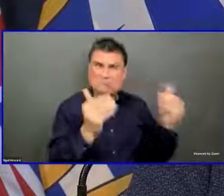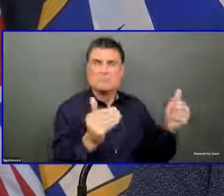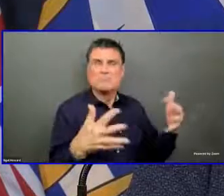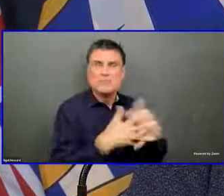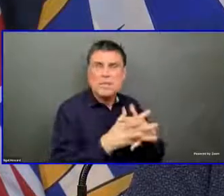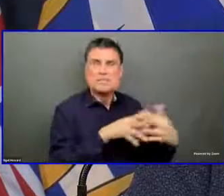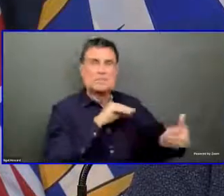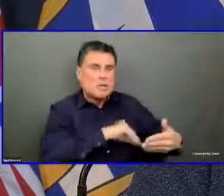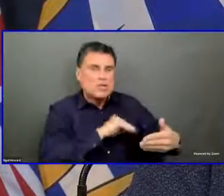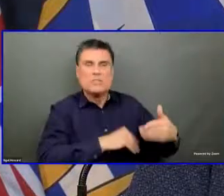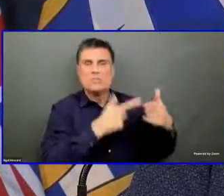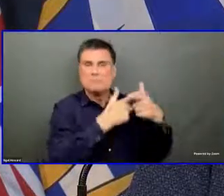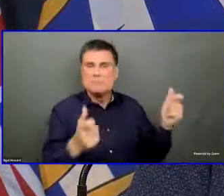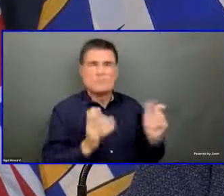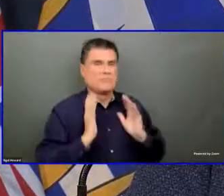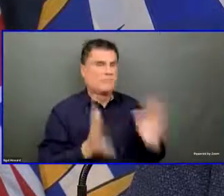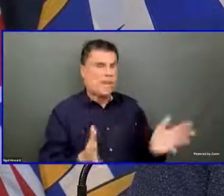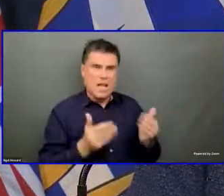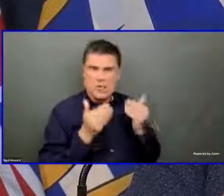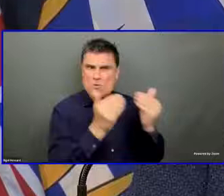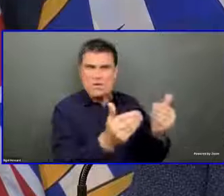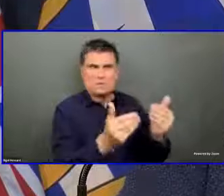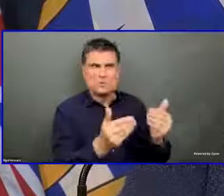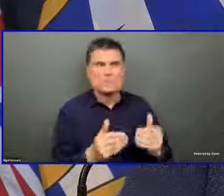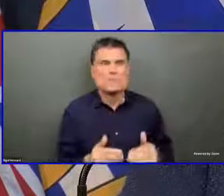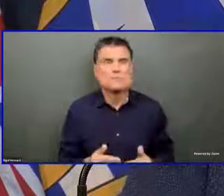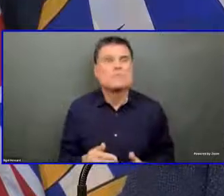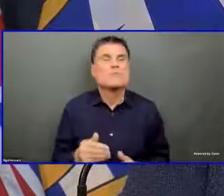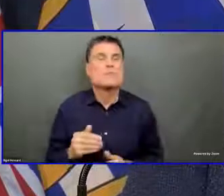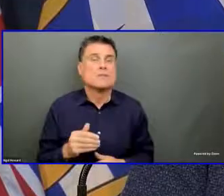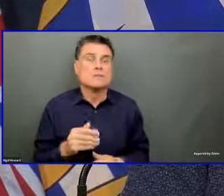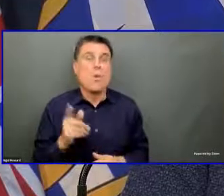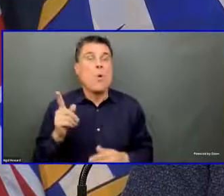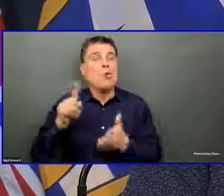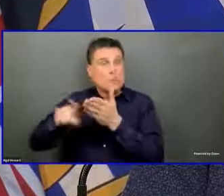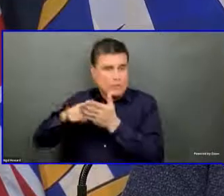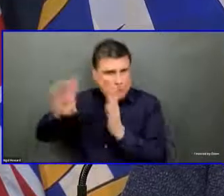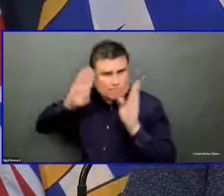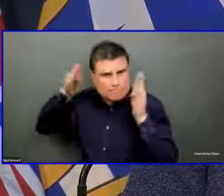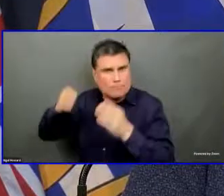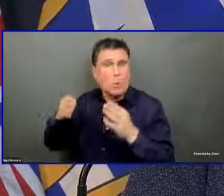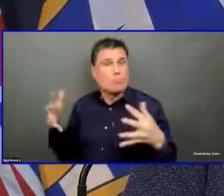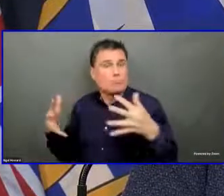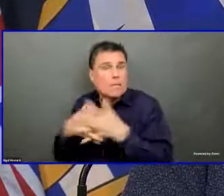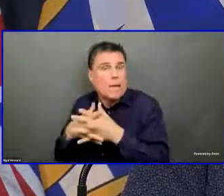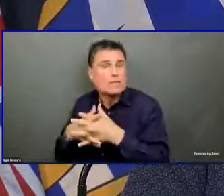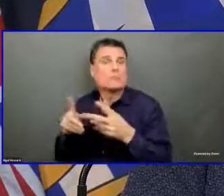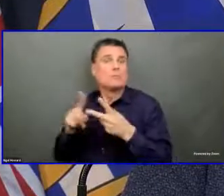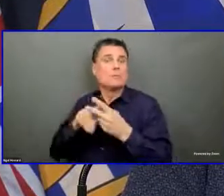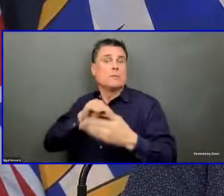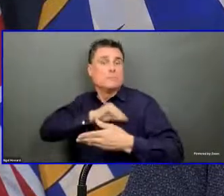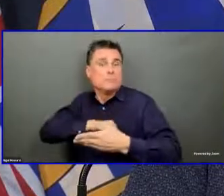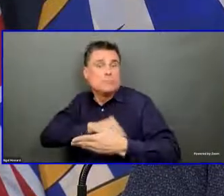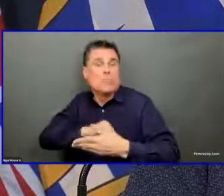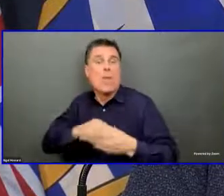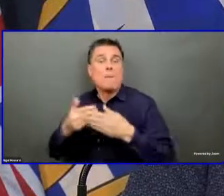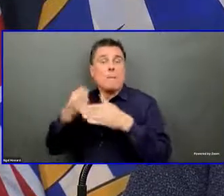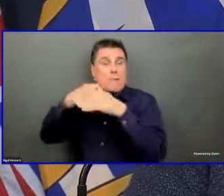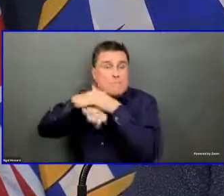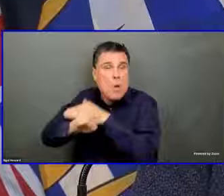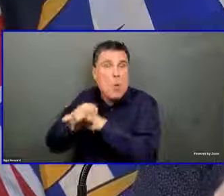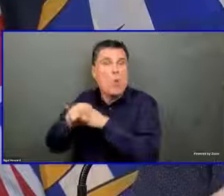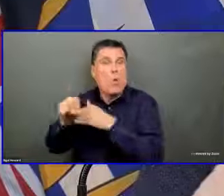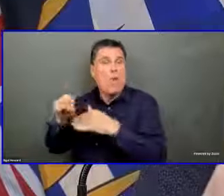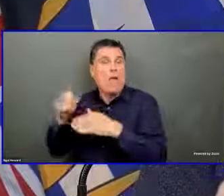of COVID-19 on pregnancy and on the babies, and we know that there is an increased risk for people who are pregnant